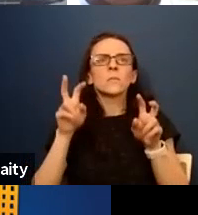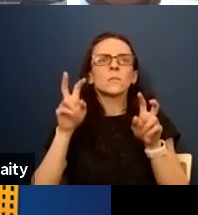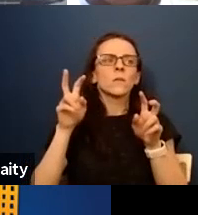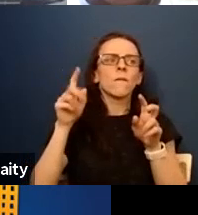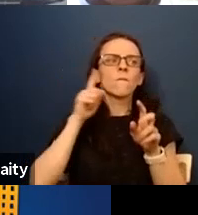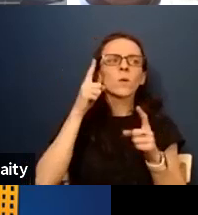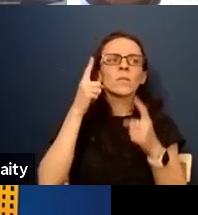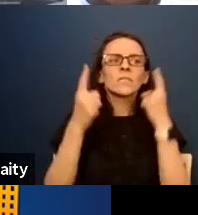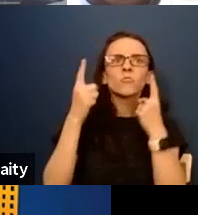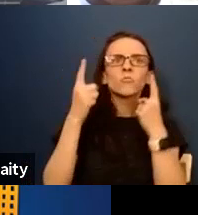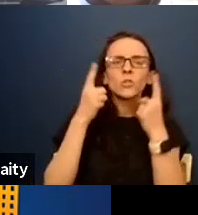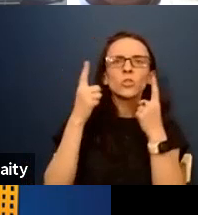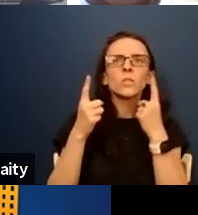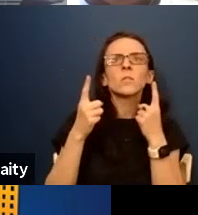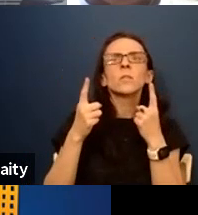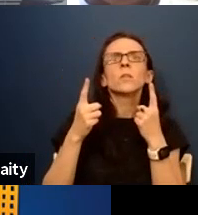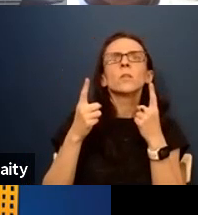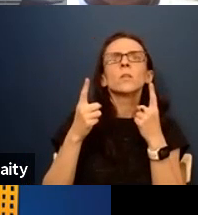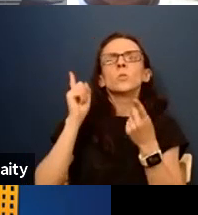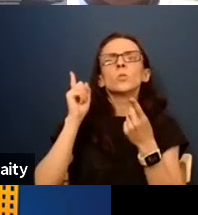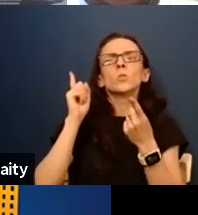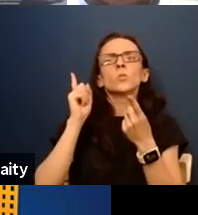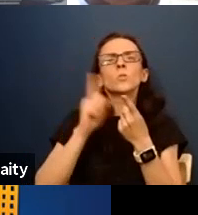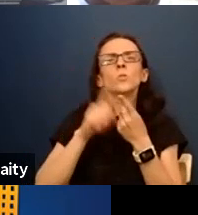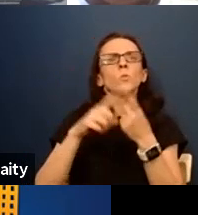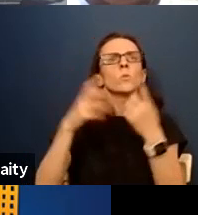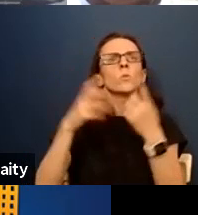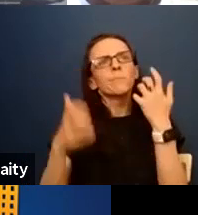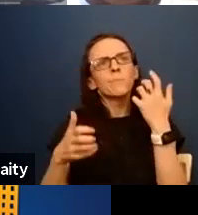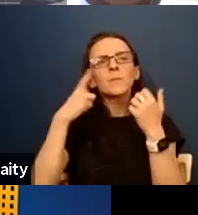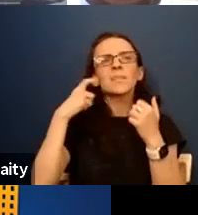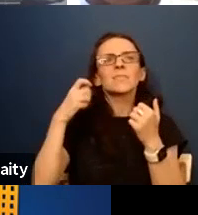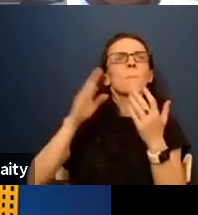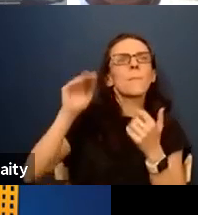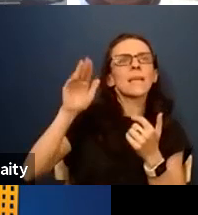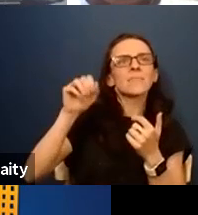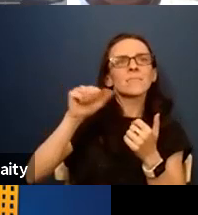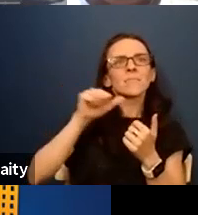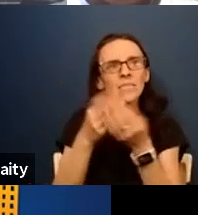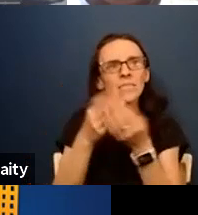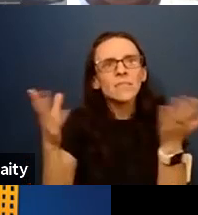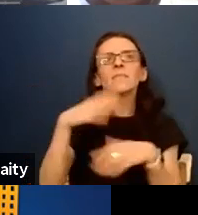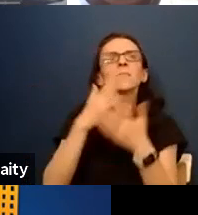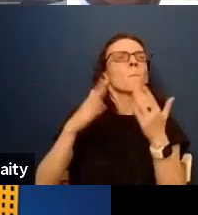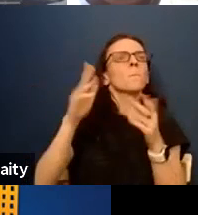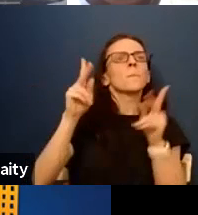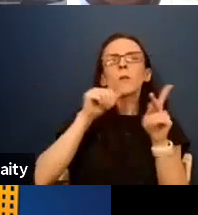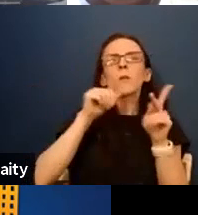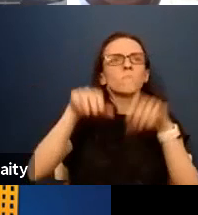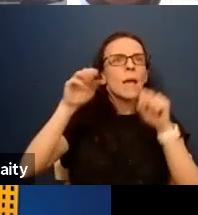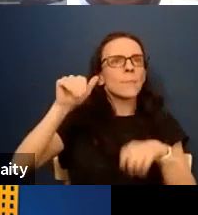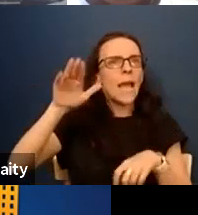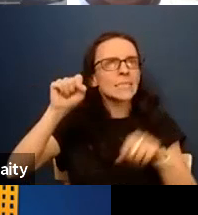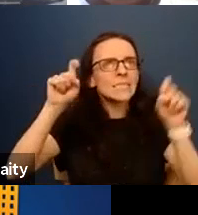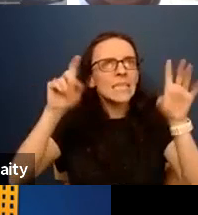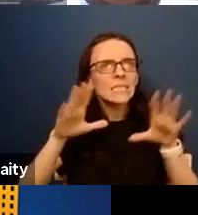the lack of consistency with regards to MCAS even being delivered and being taken. But from what